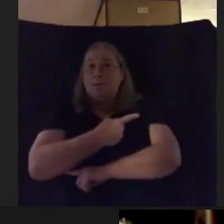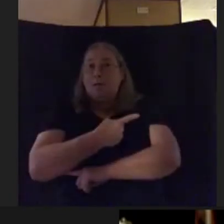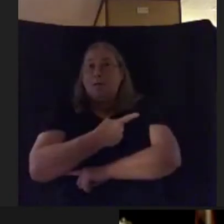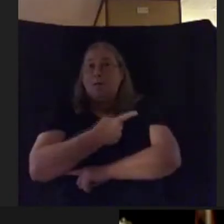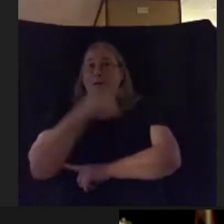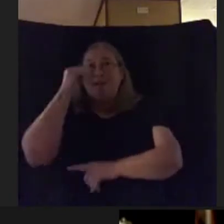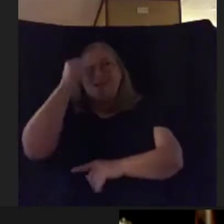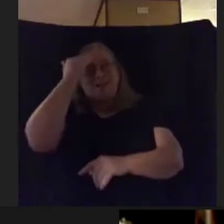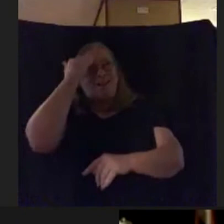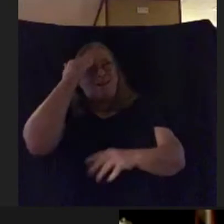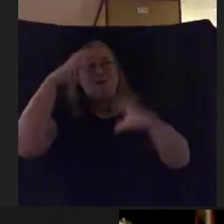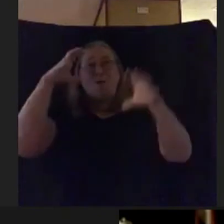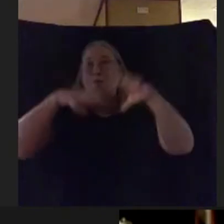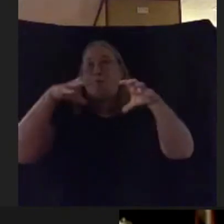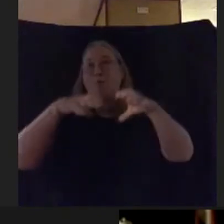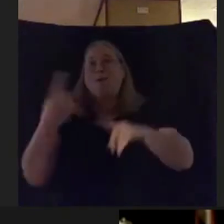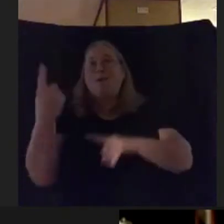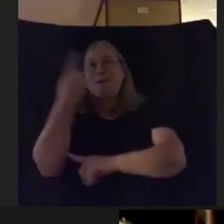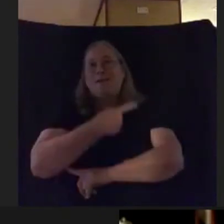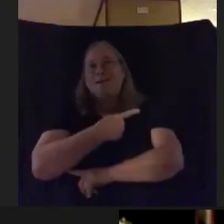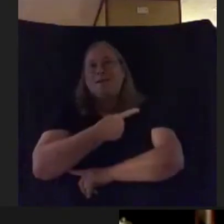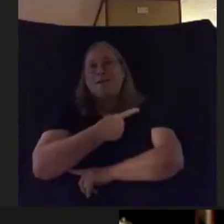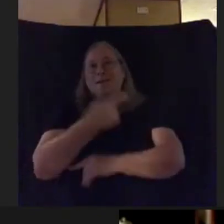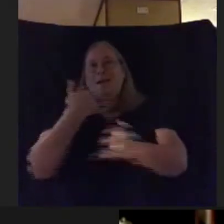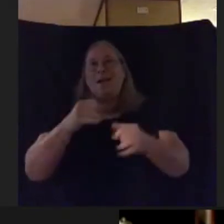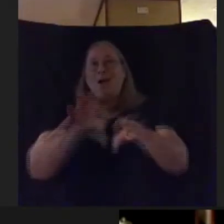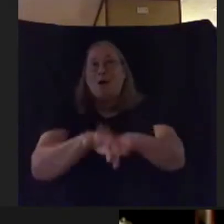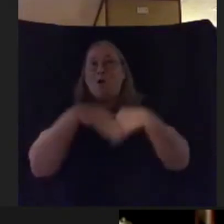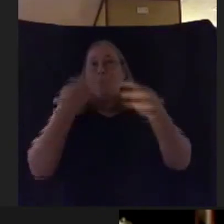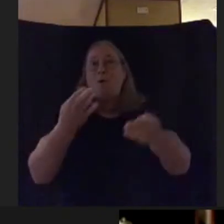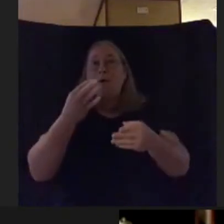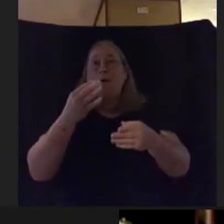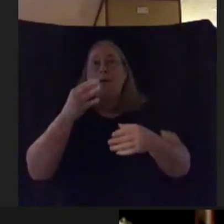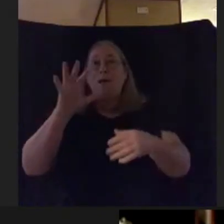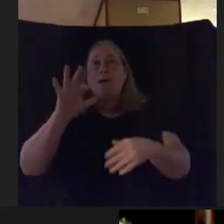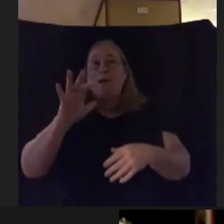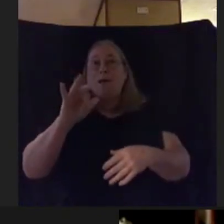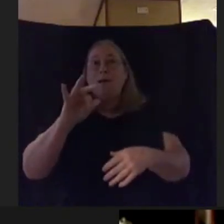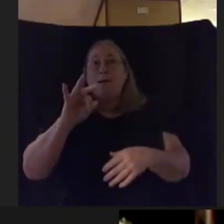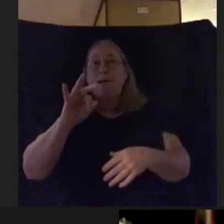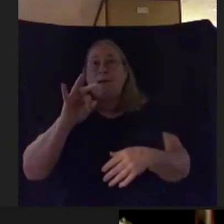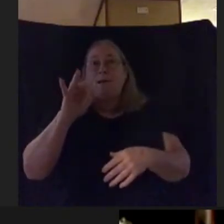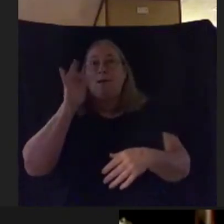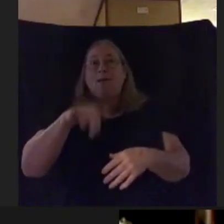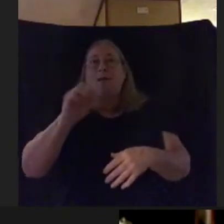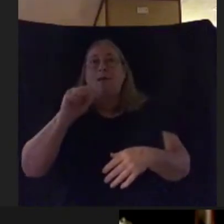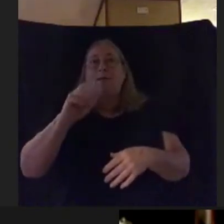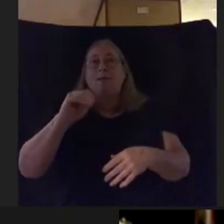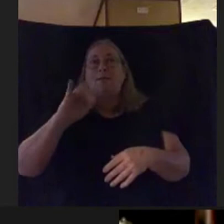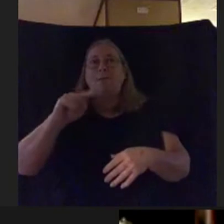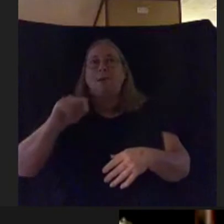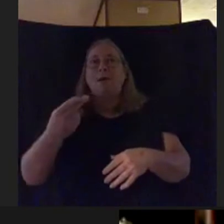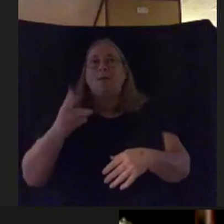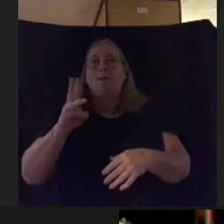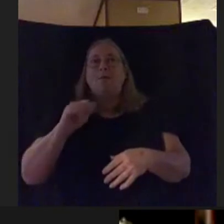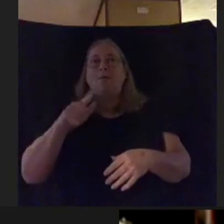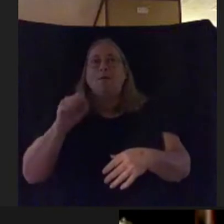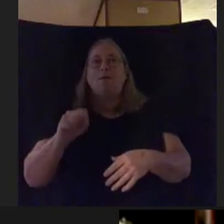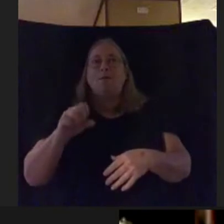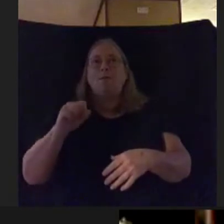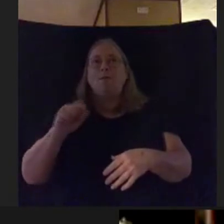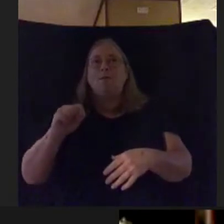here in Jackson, we opened our 19th facility. That was at Smith-Will Stadium. It opened up this morning at 9